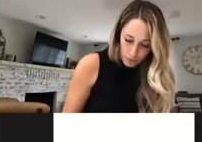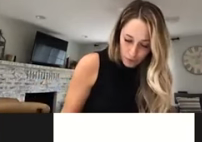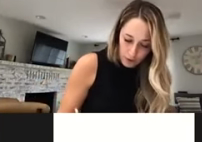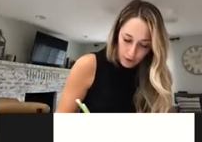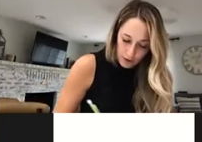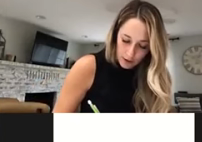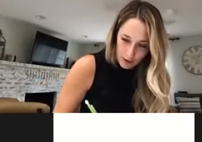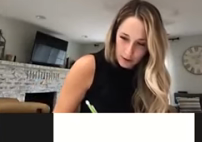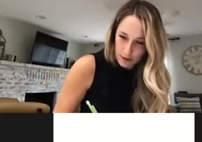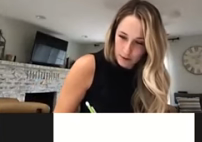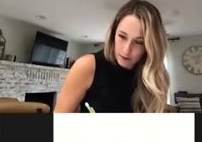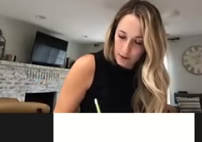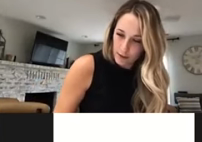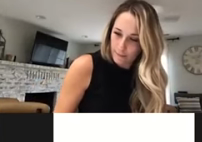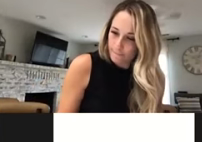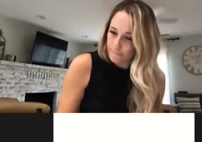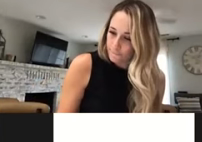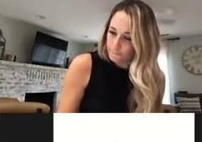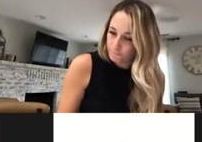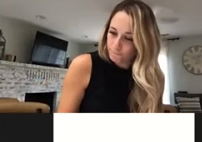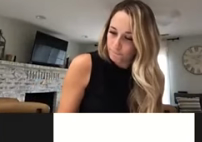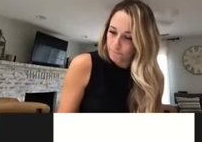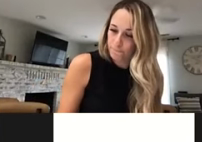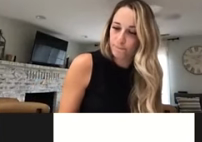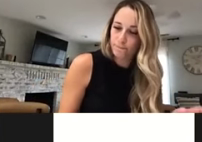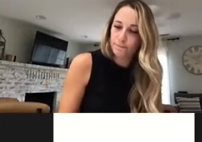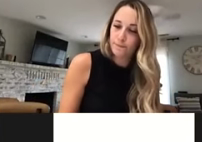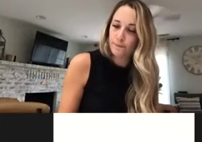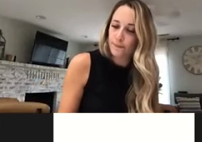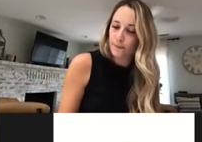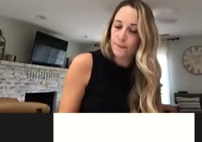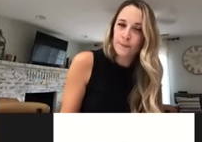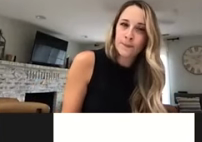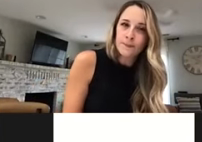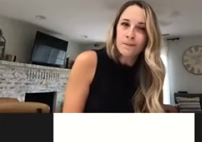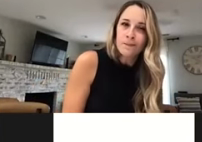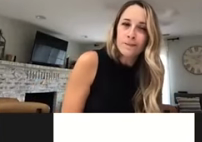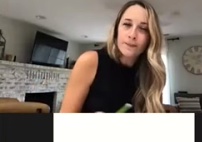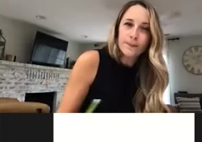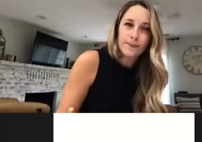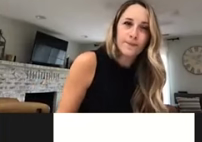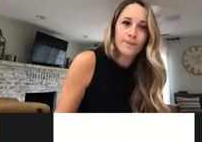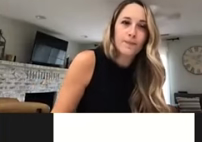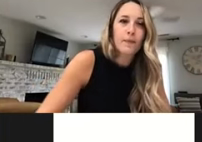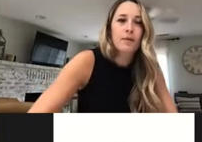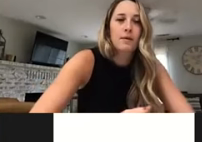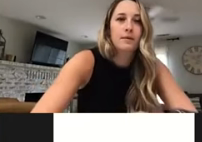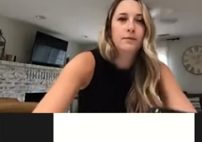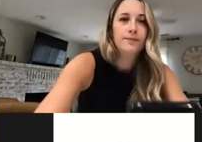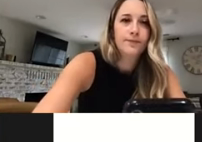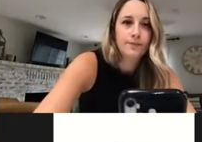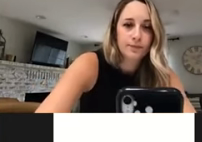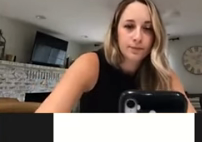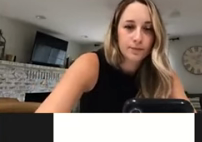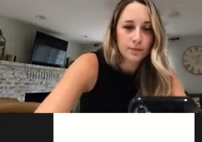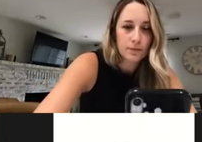acid. So first we use dehydration synthesis to make a bond. We get a water, which we can then use for hydrolysis